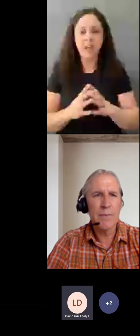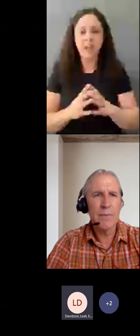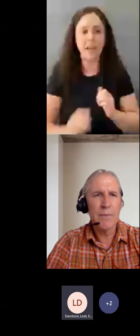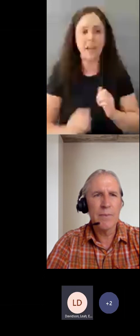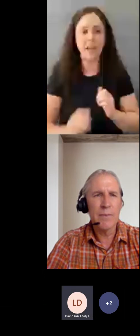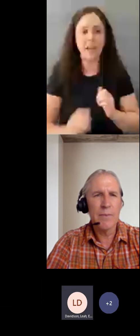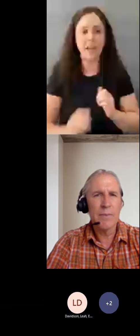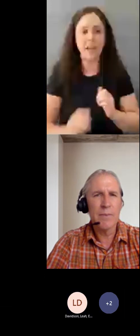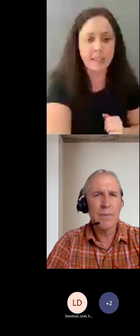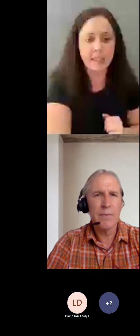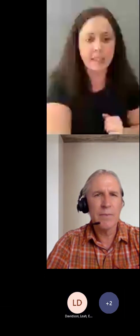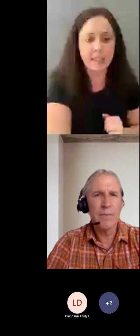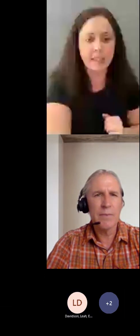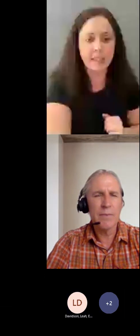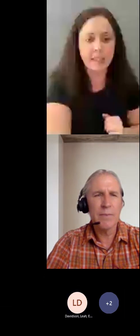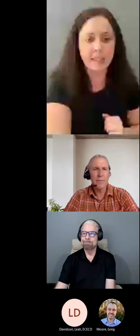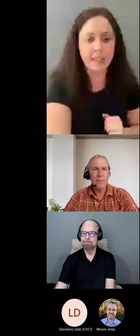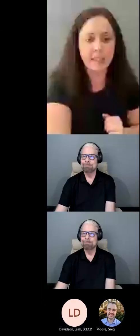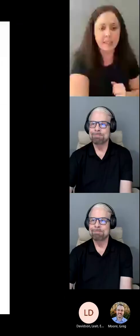same experience. Yeah.